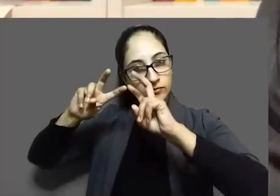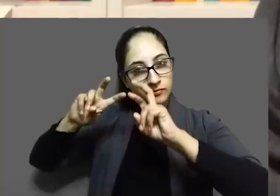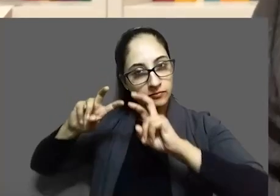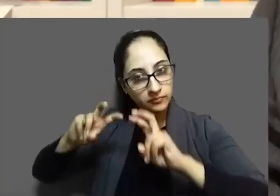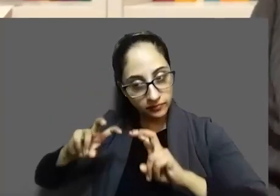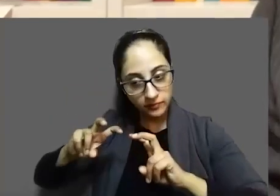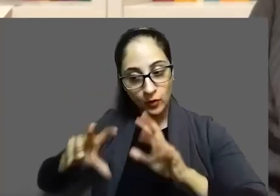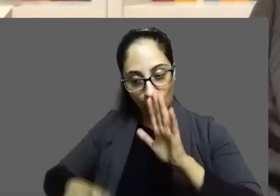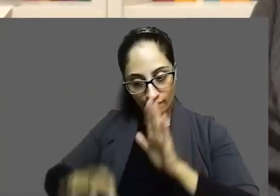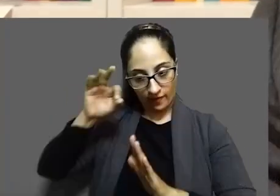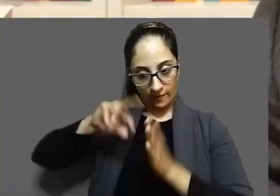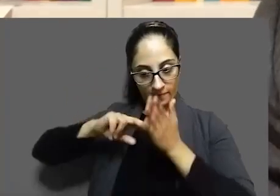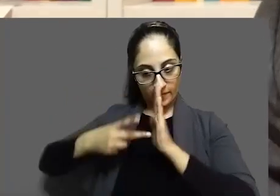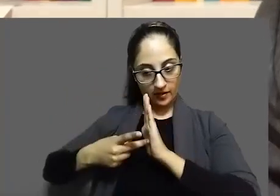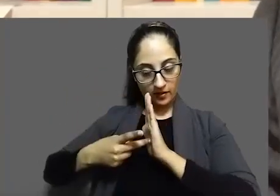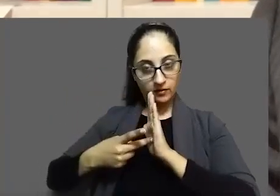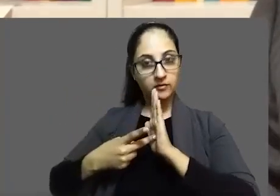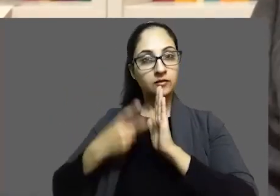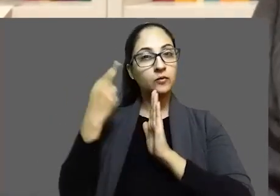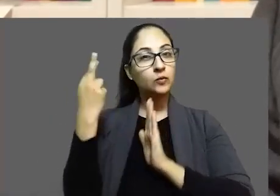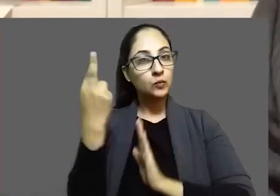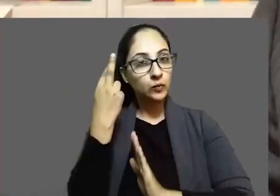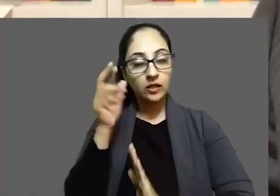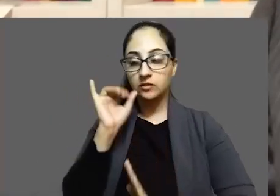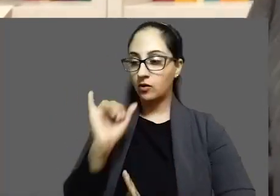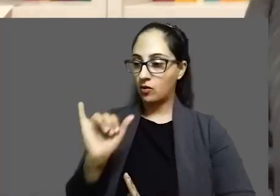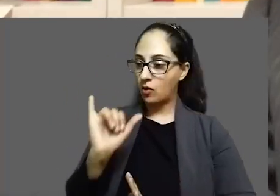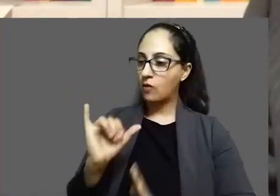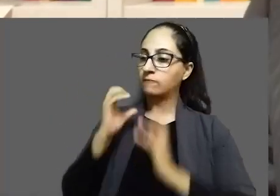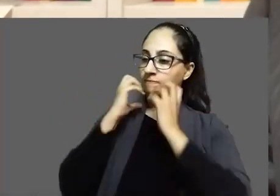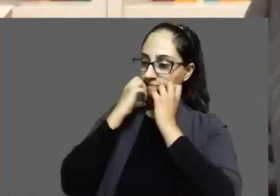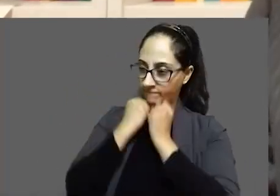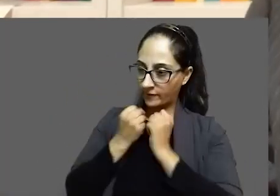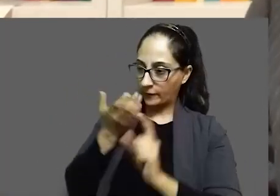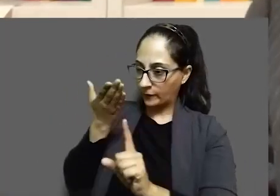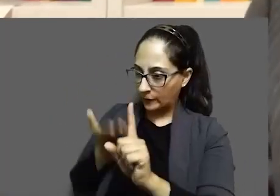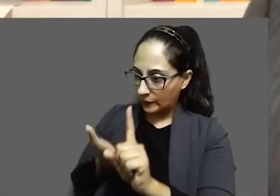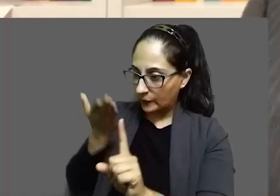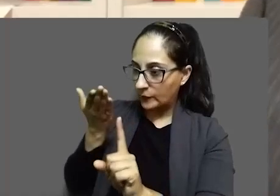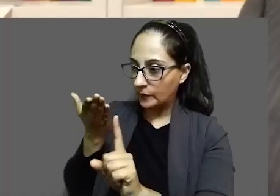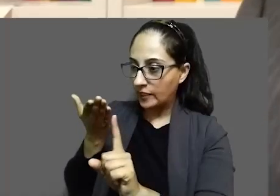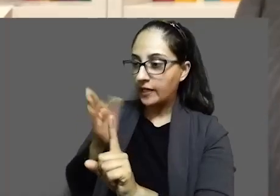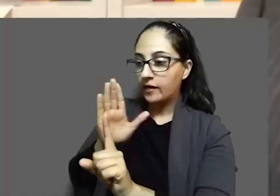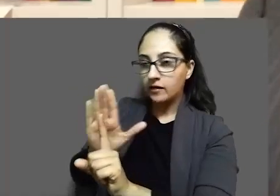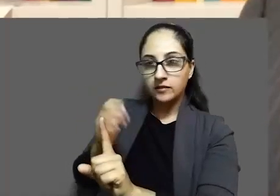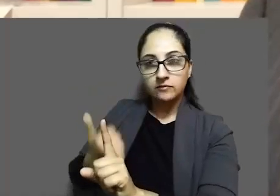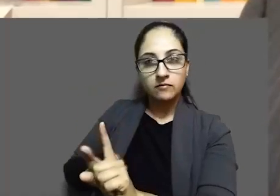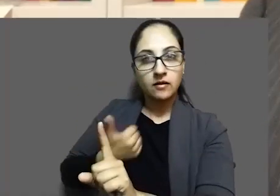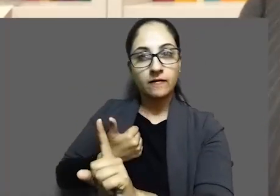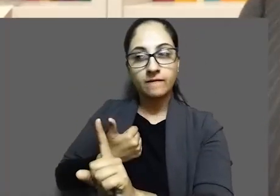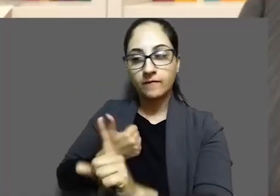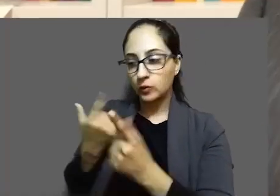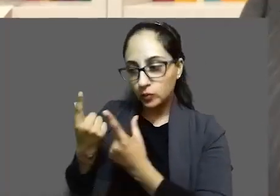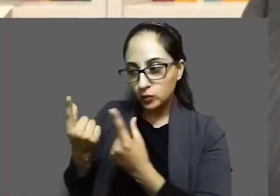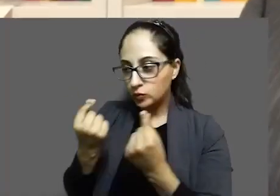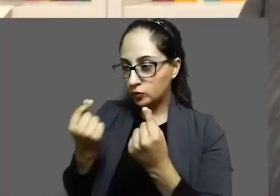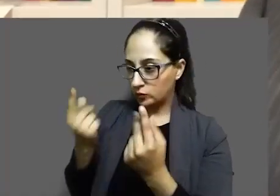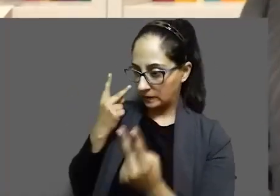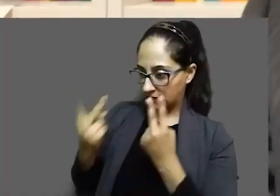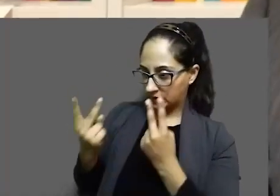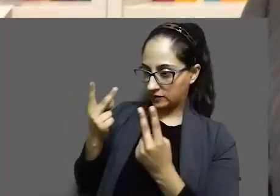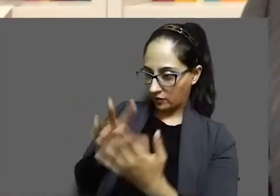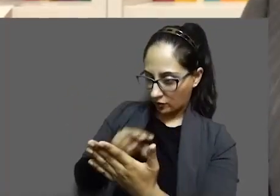holidays, become a chance for us to catalyze, for us to think about who we are, why we act the way we are, and